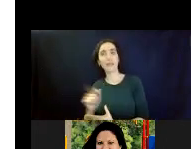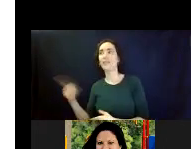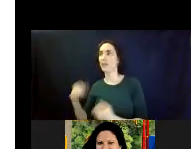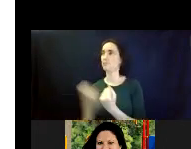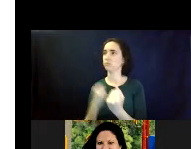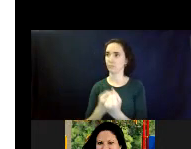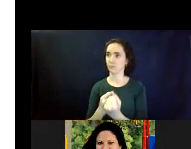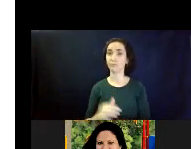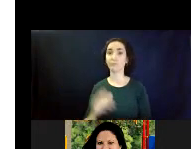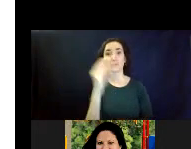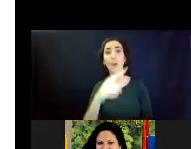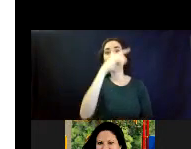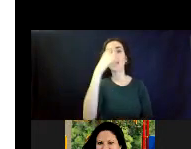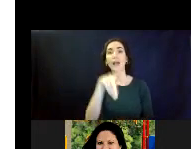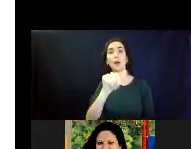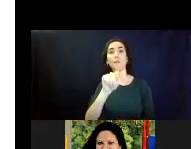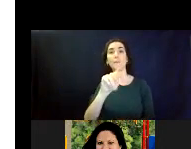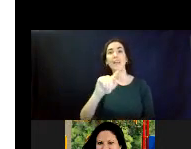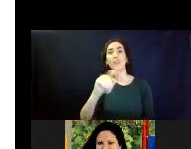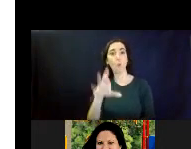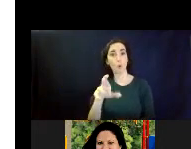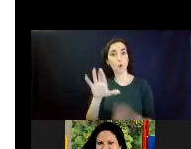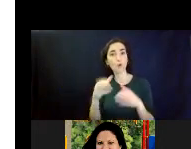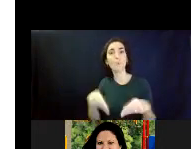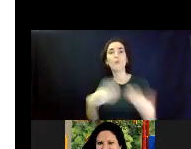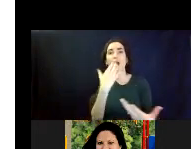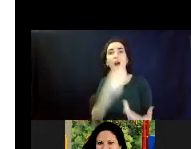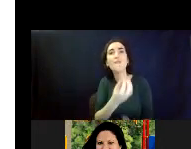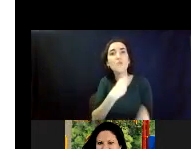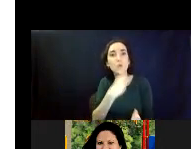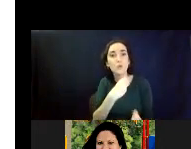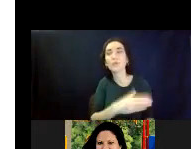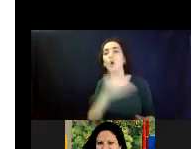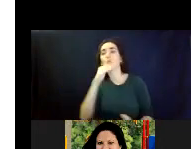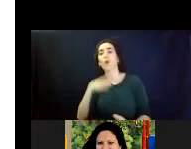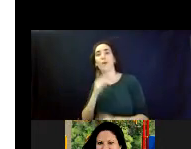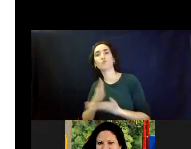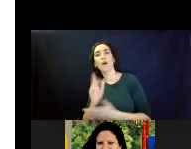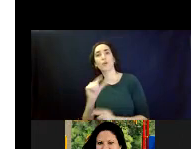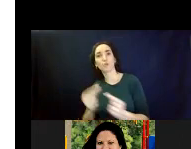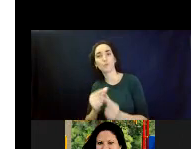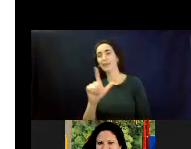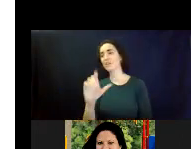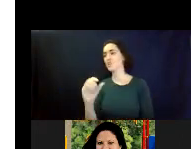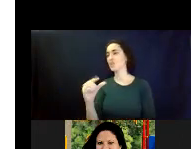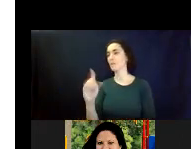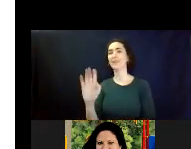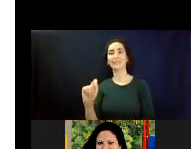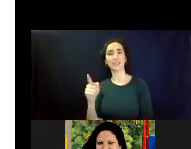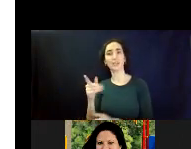Black Panthers provided hot meals. Women's rights groups and LGBT rights groups also lended